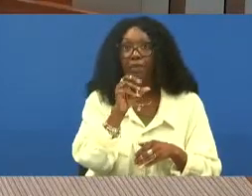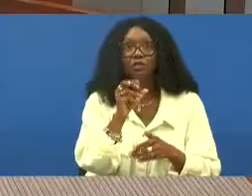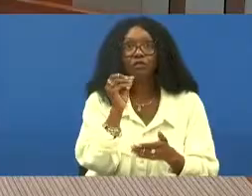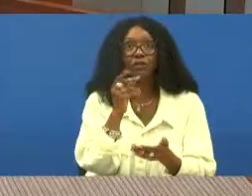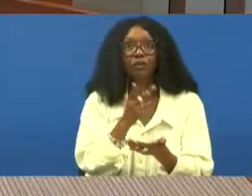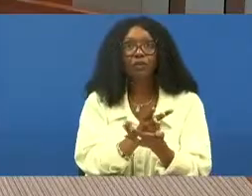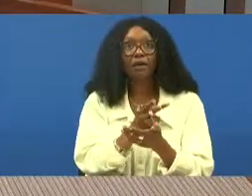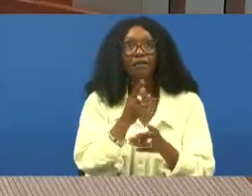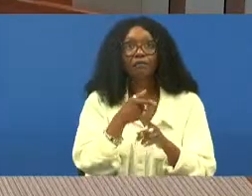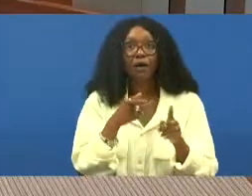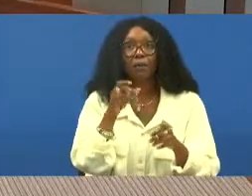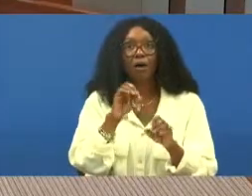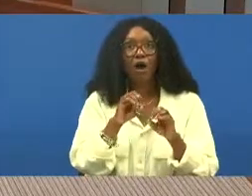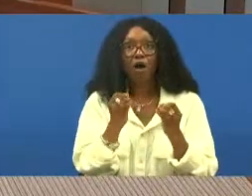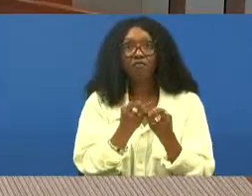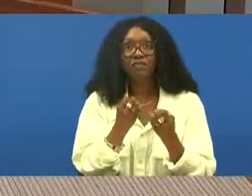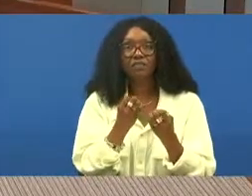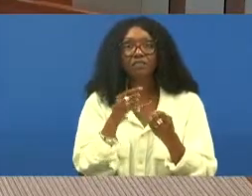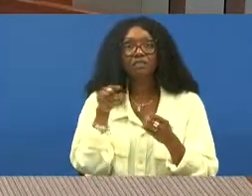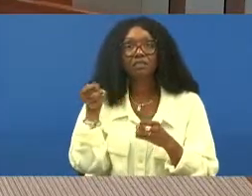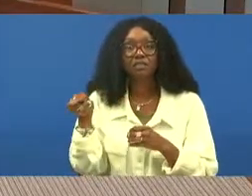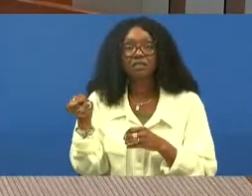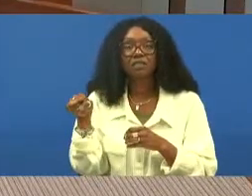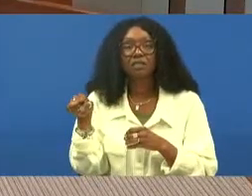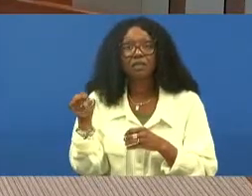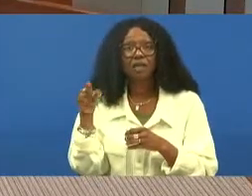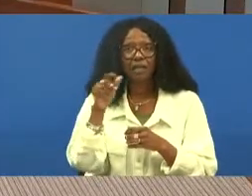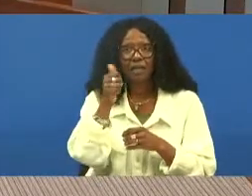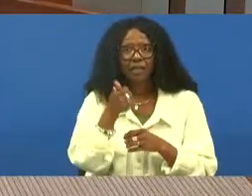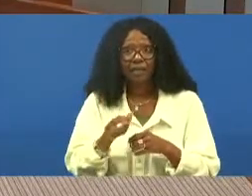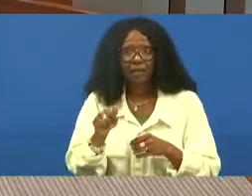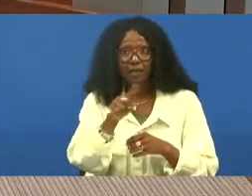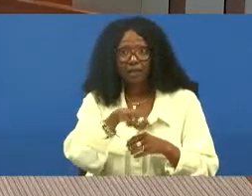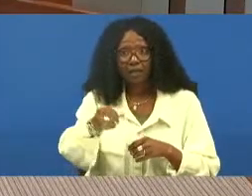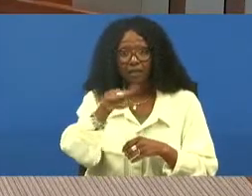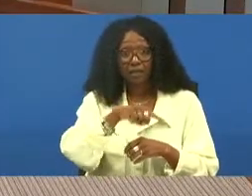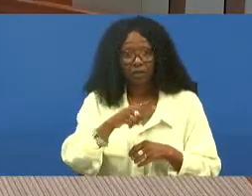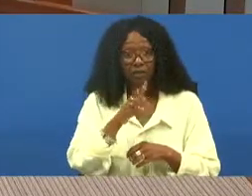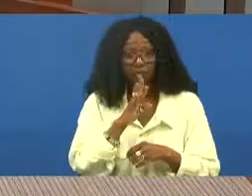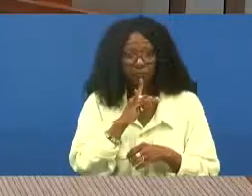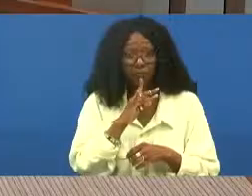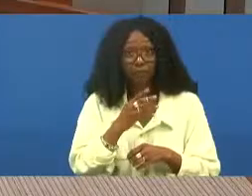of the Mayor President. Anyone here wishing to speak on this item?